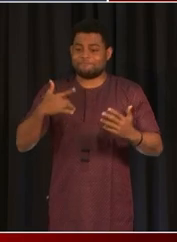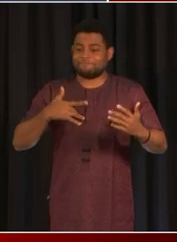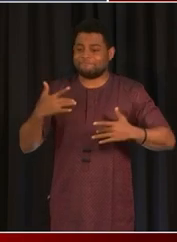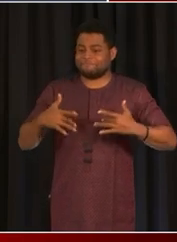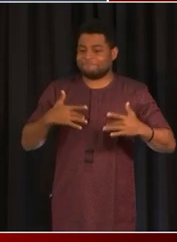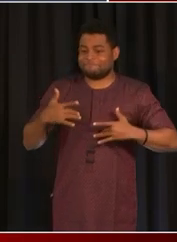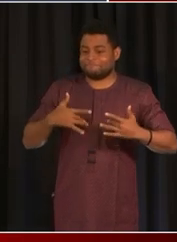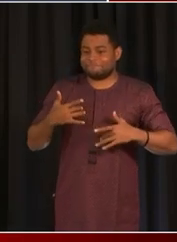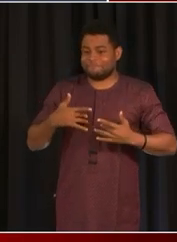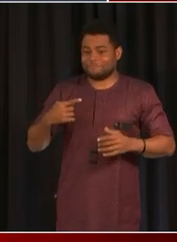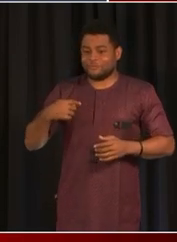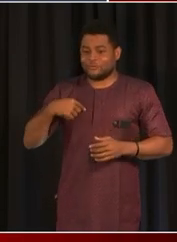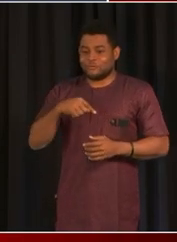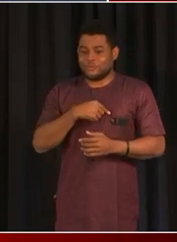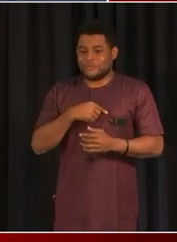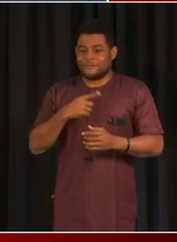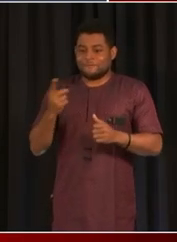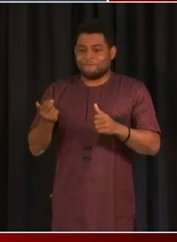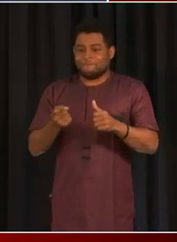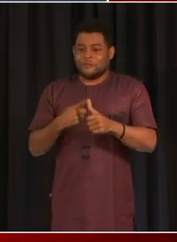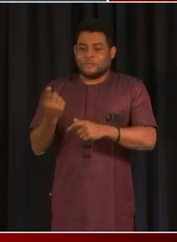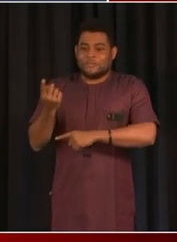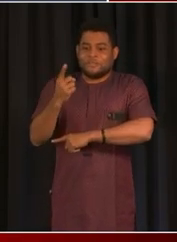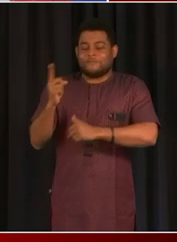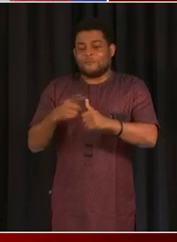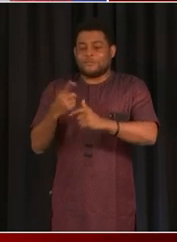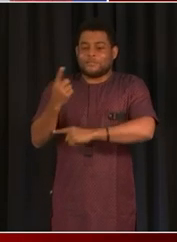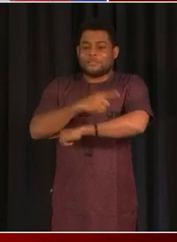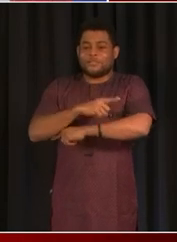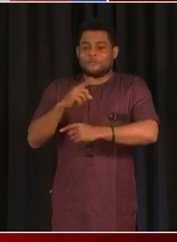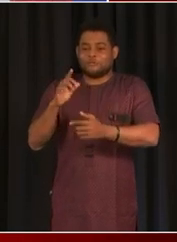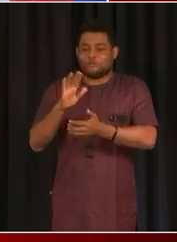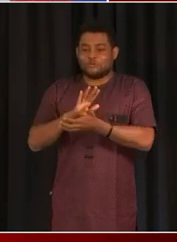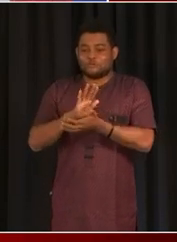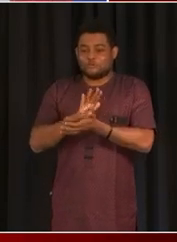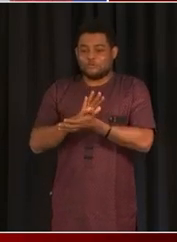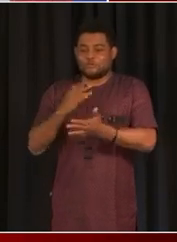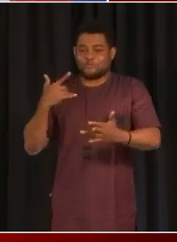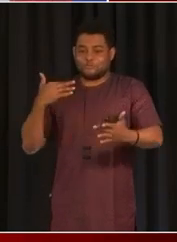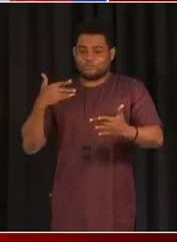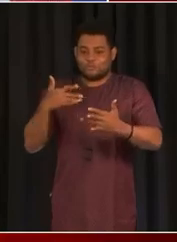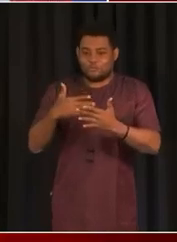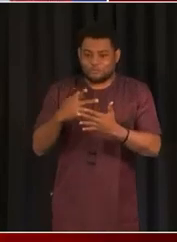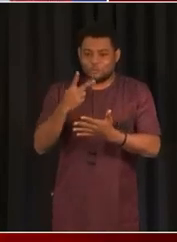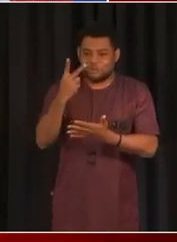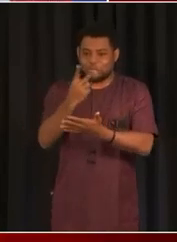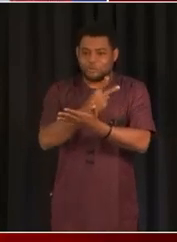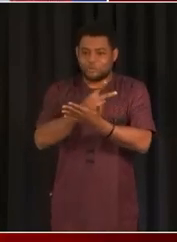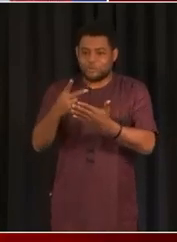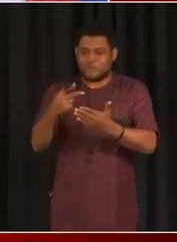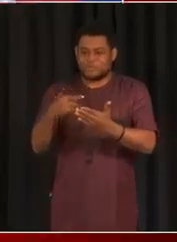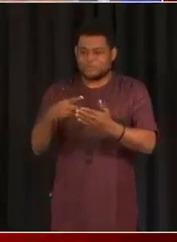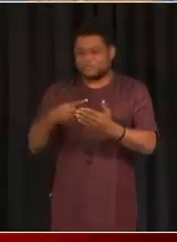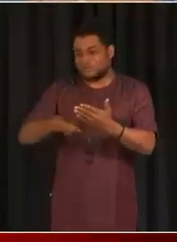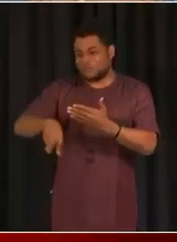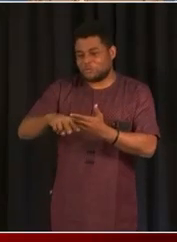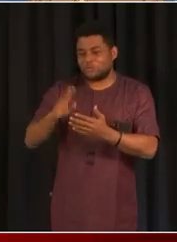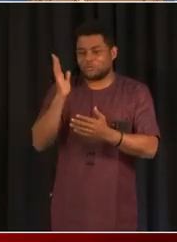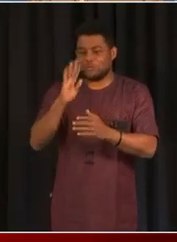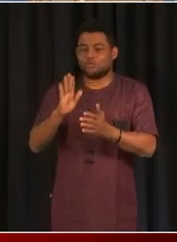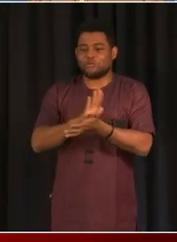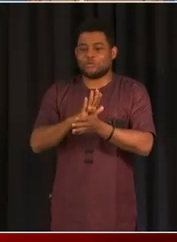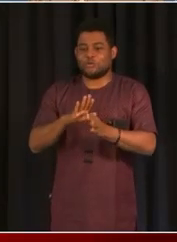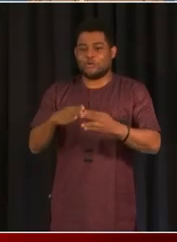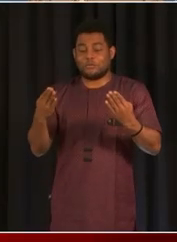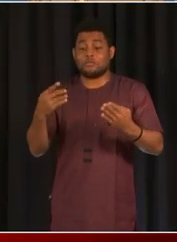we are approaching the first day of school. In fact, it's 2 weeks away. We want to remind all students